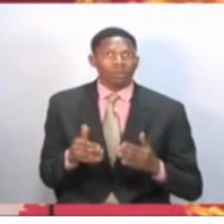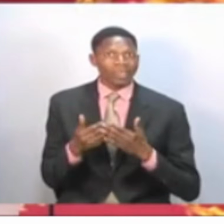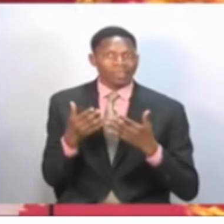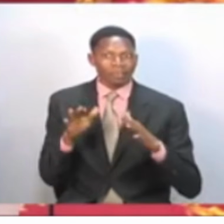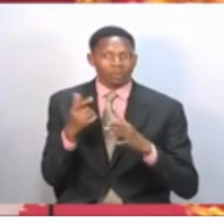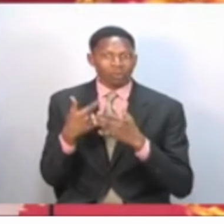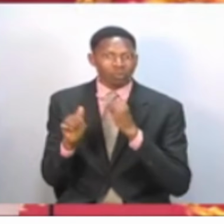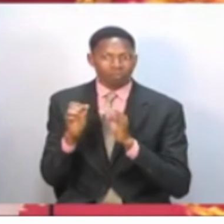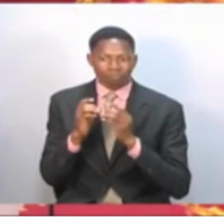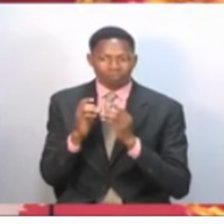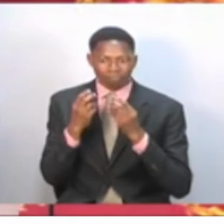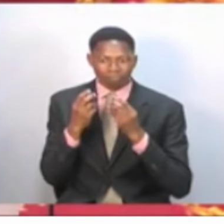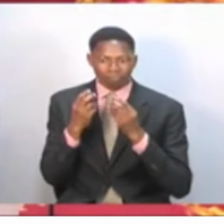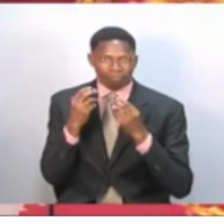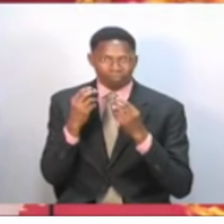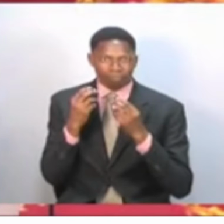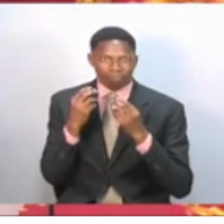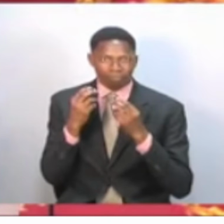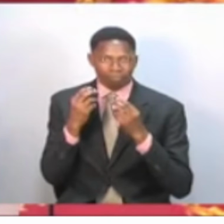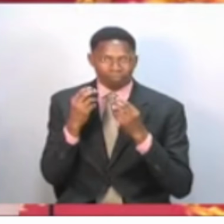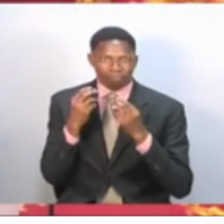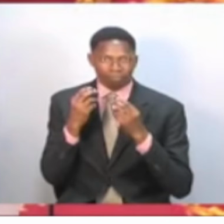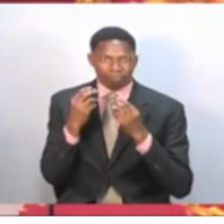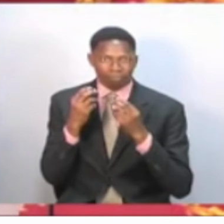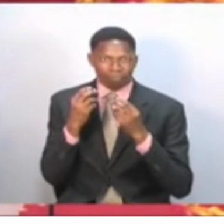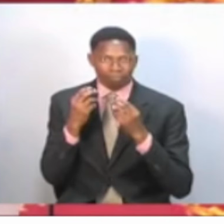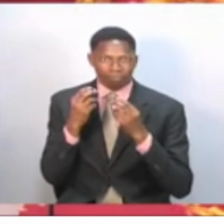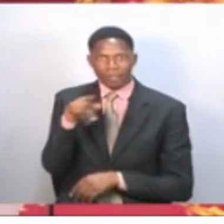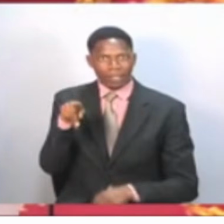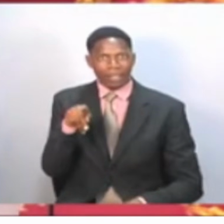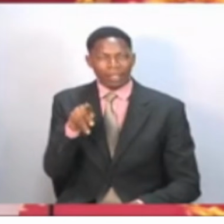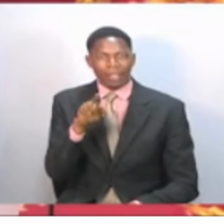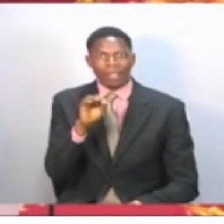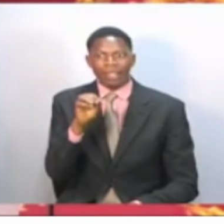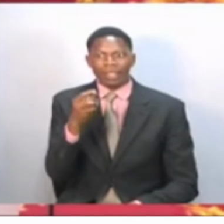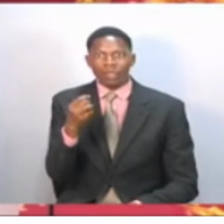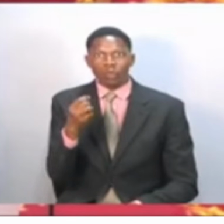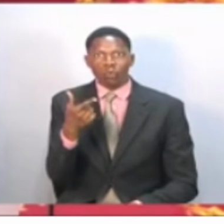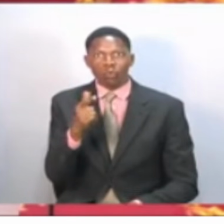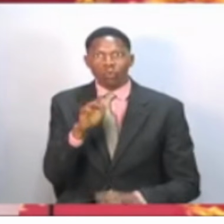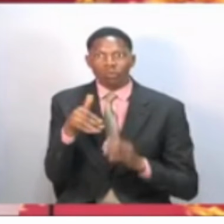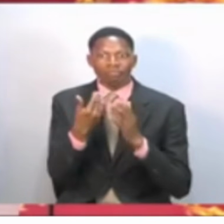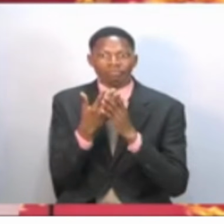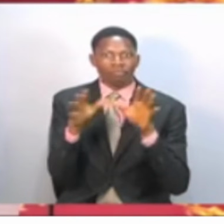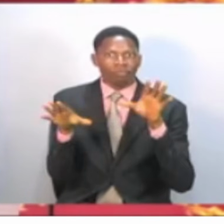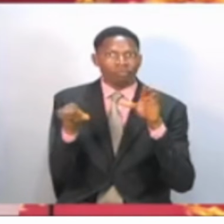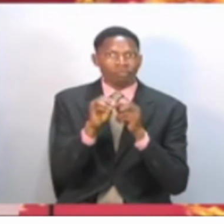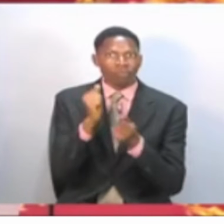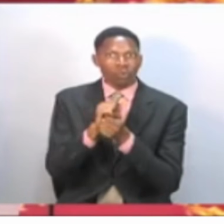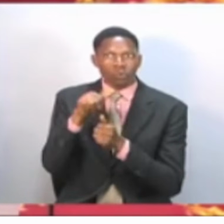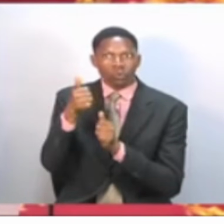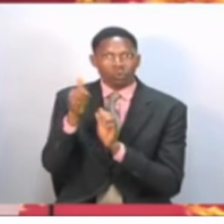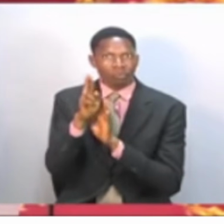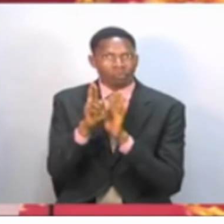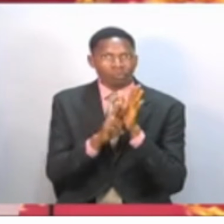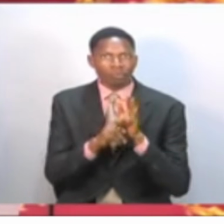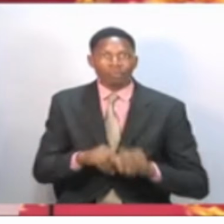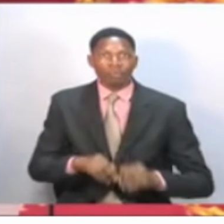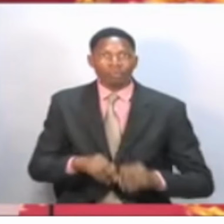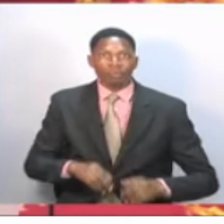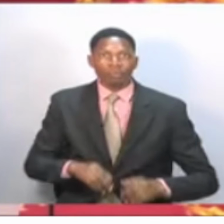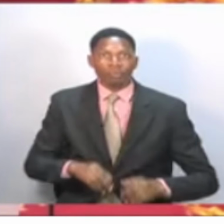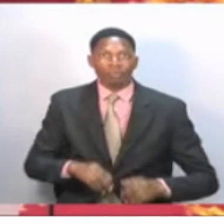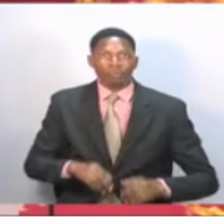strict adherence to the Public Procurement Act and its accompanying regulations. Mr. Speaker, all